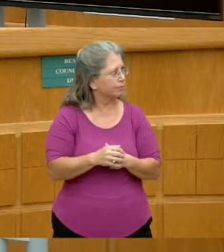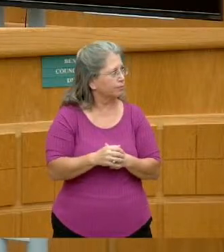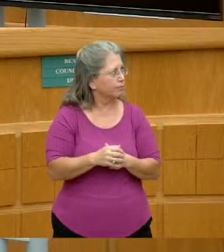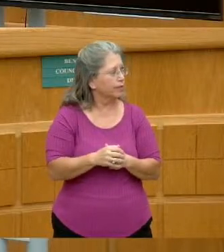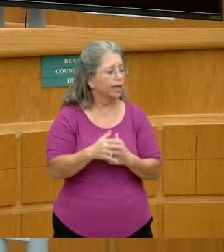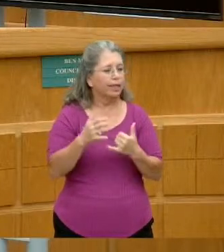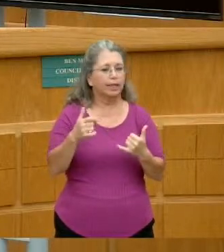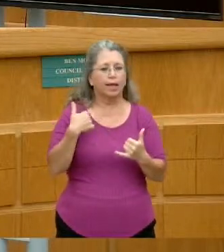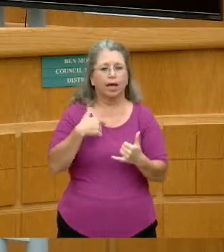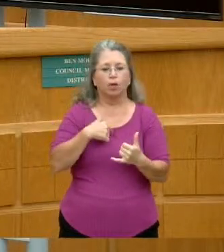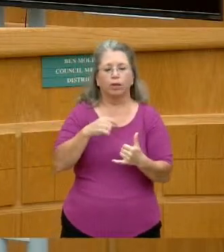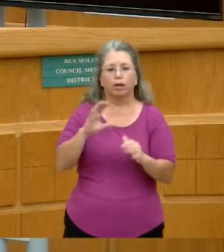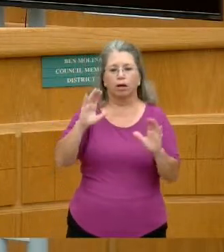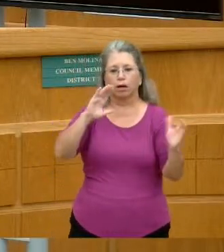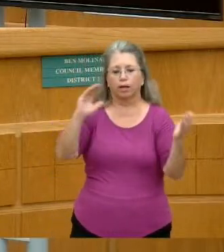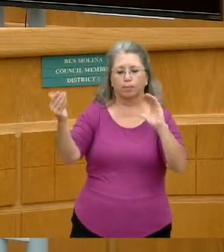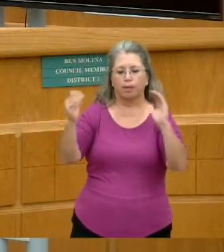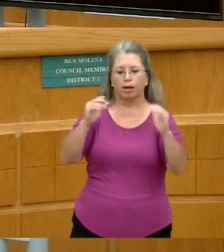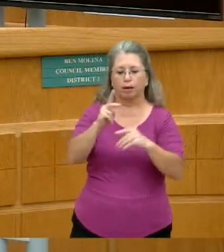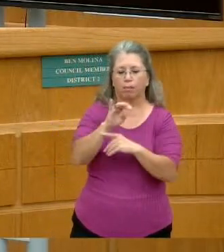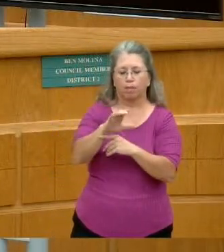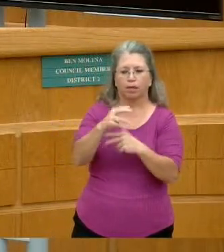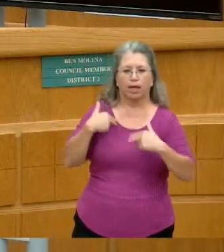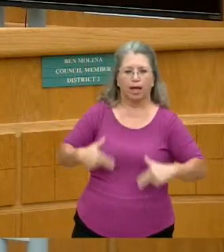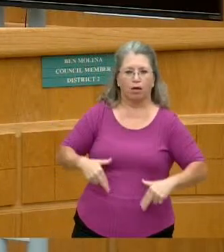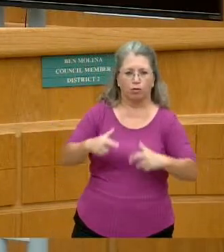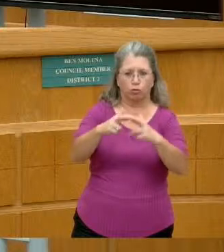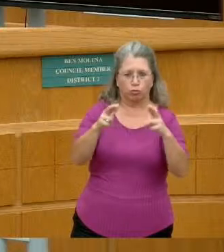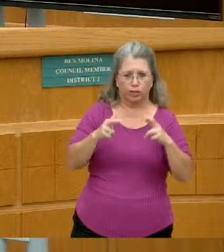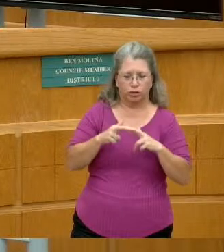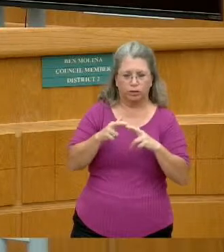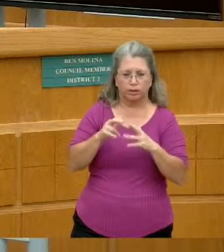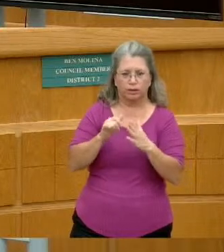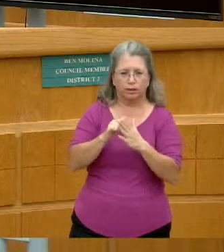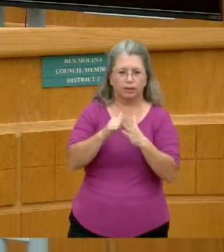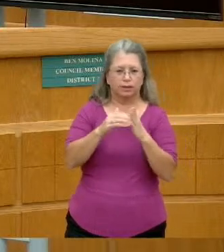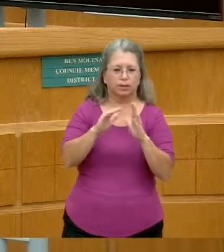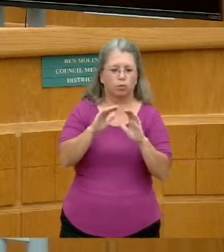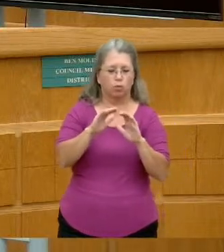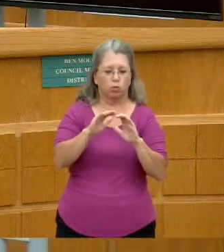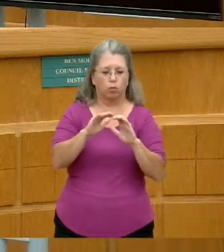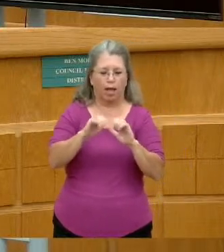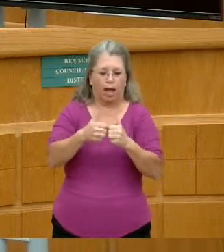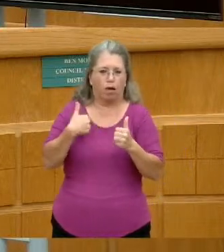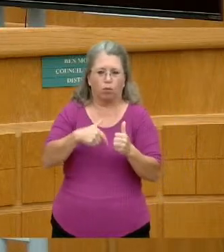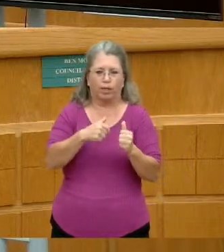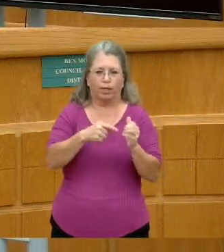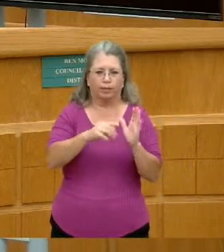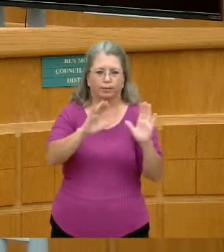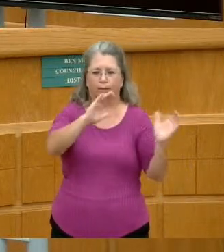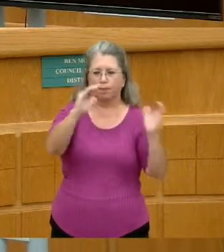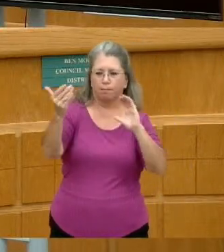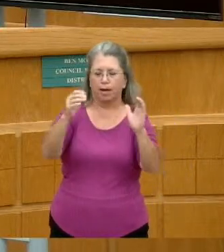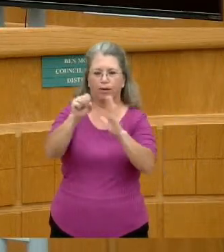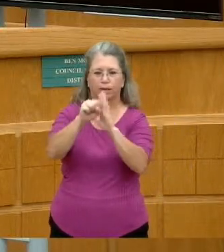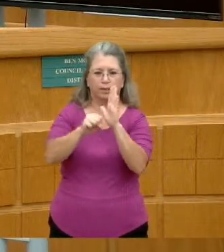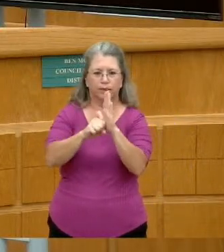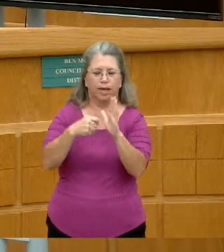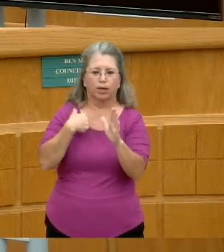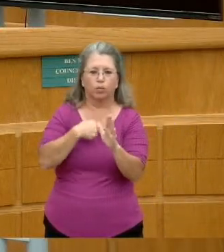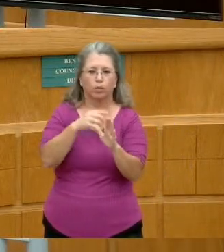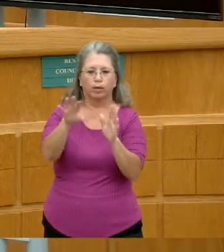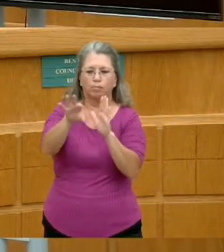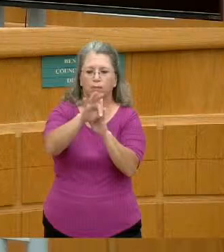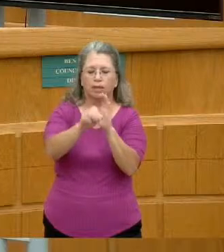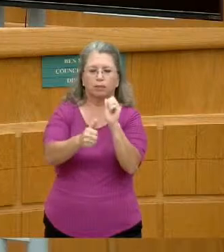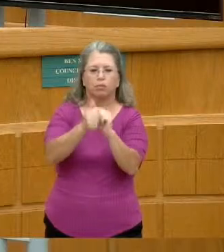health regions. This was a convenient way of dividing up the state. Again, we are using the most popular, one of the most popular cities in each of those